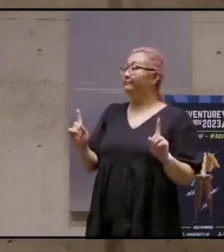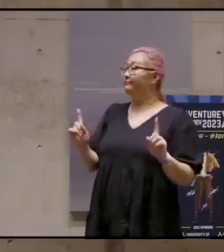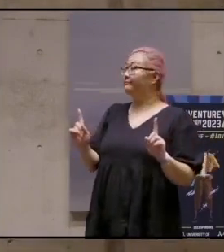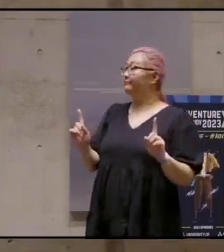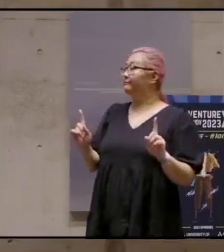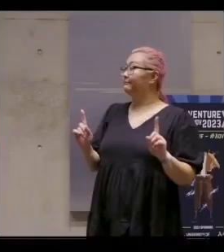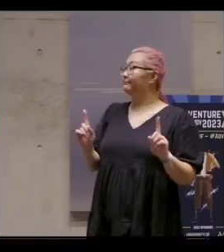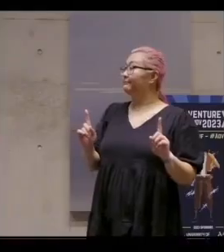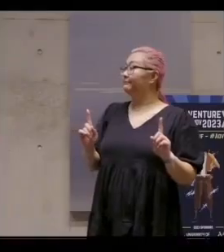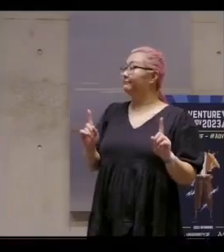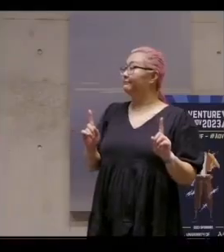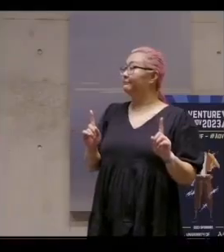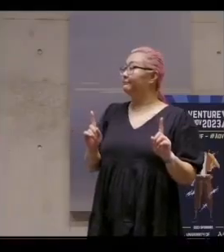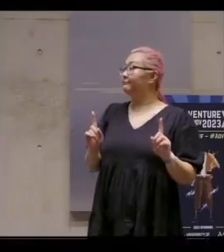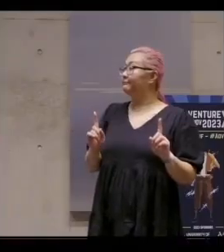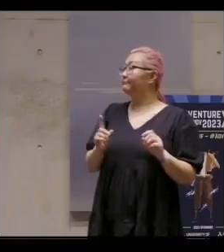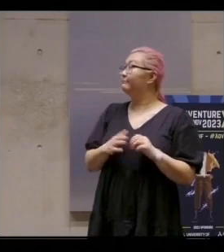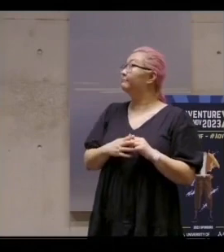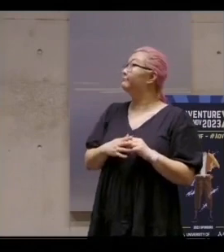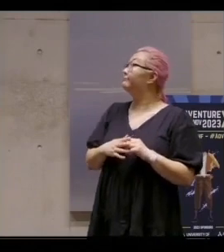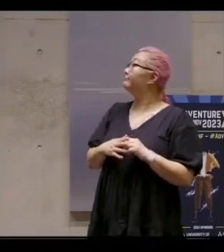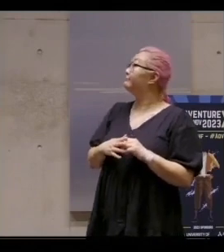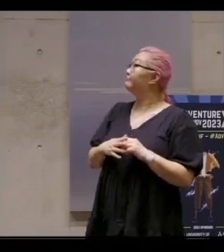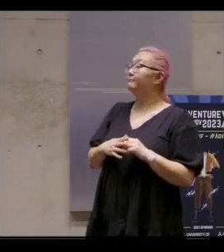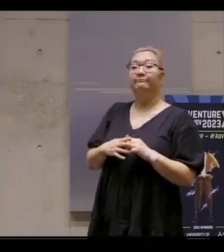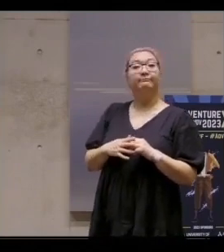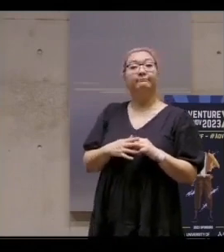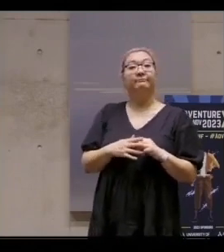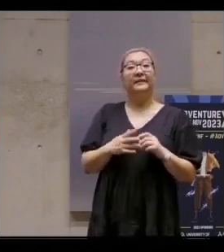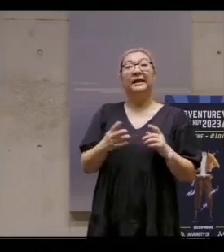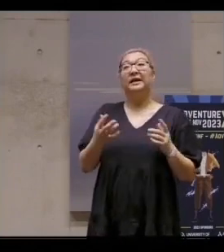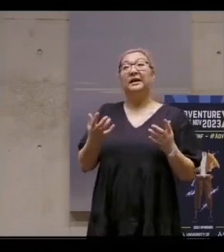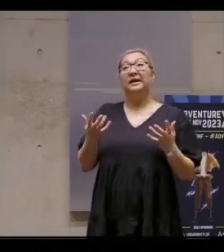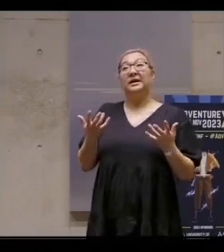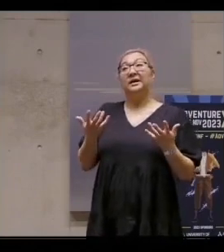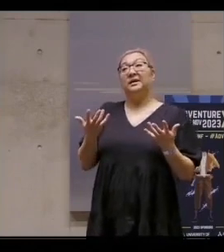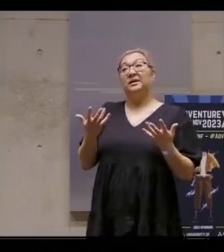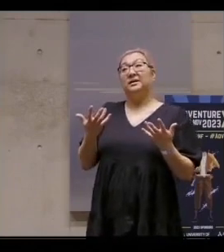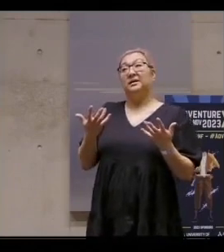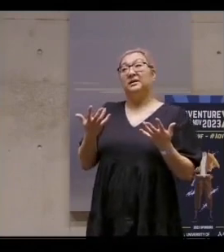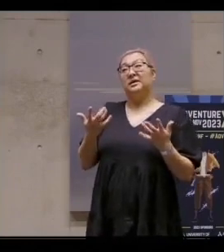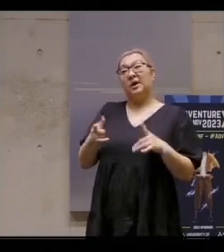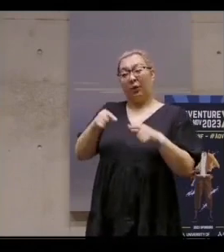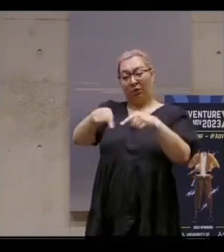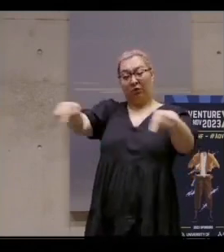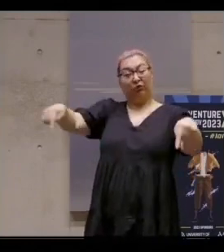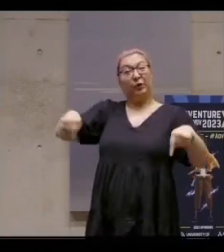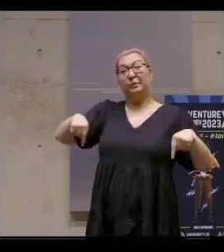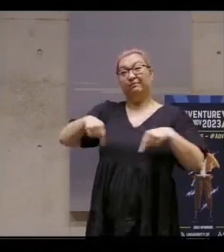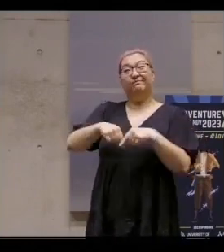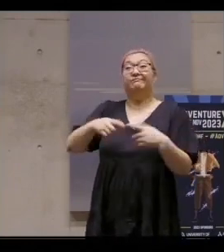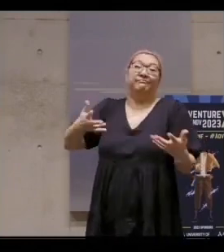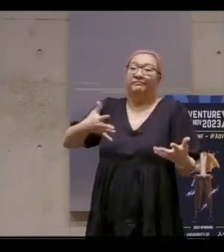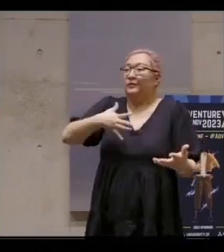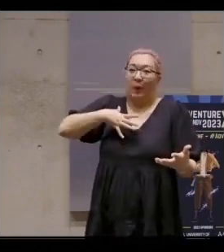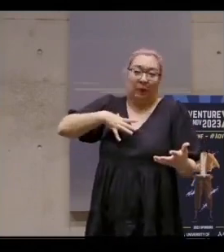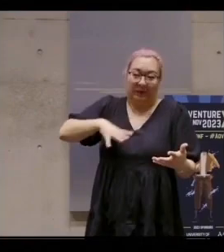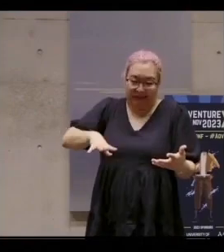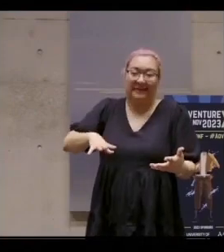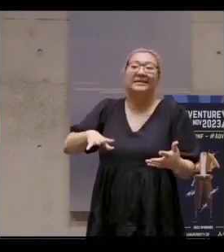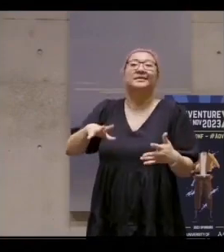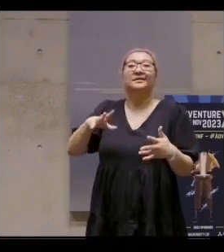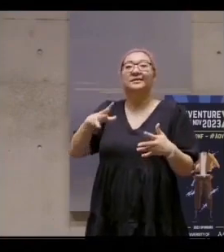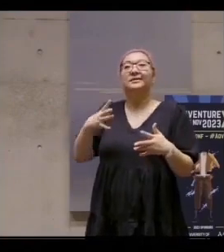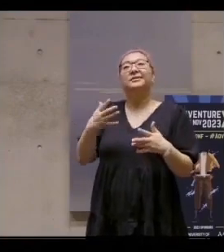during the session. For the most part, recording studios will have sent me a Zoom link, but test your tech beforehand.